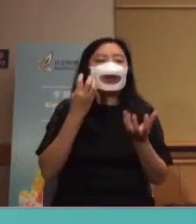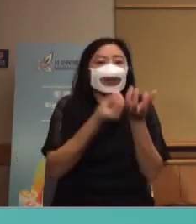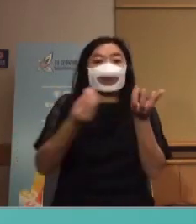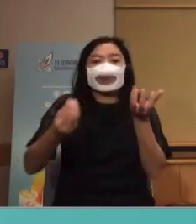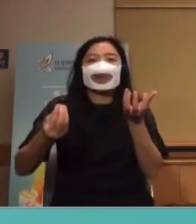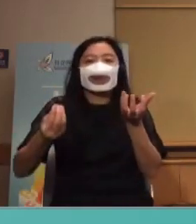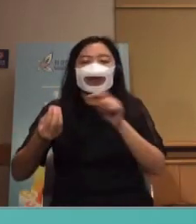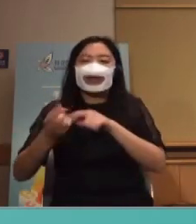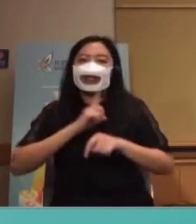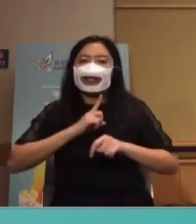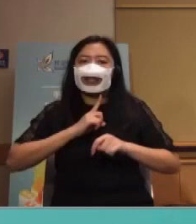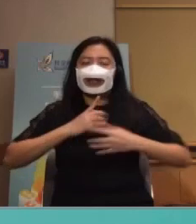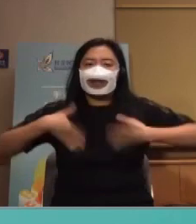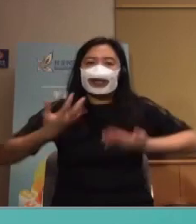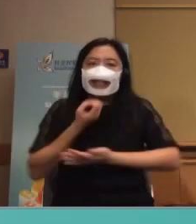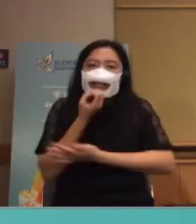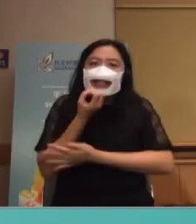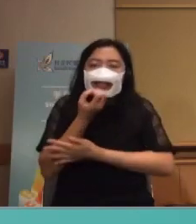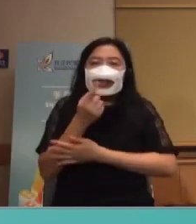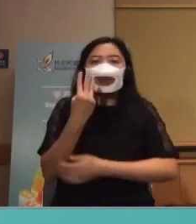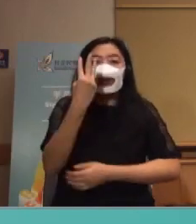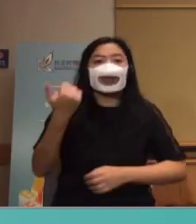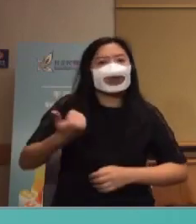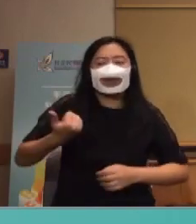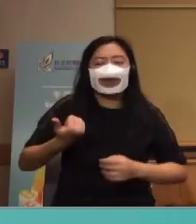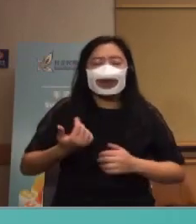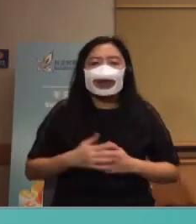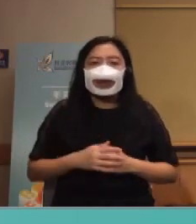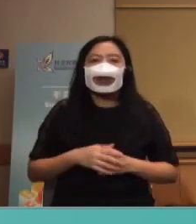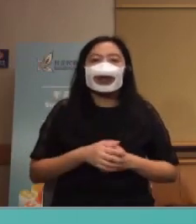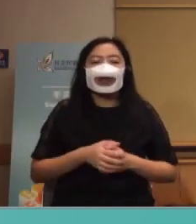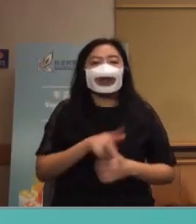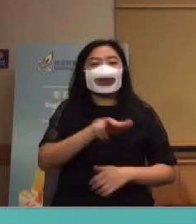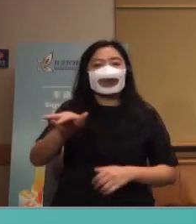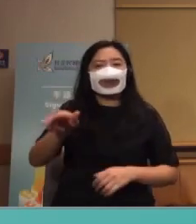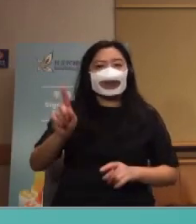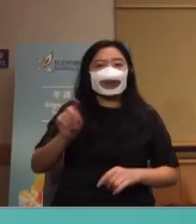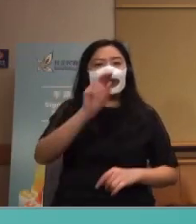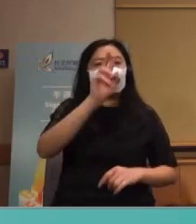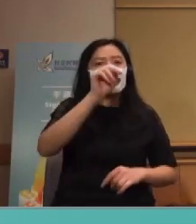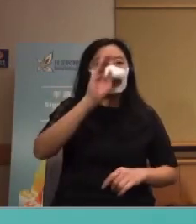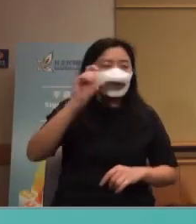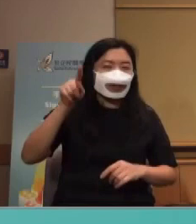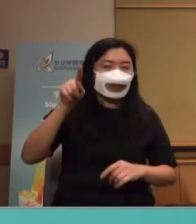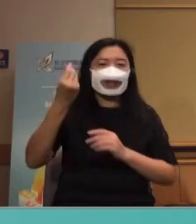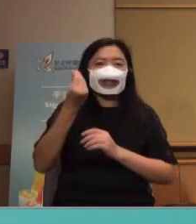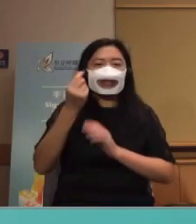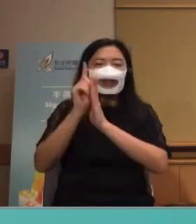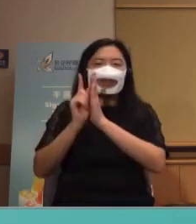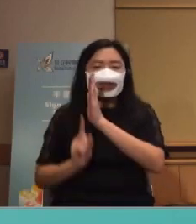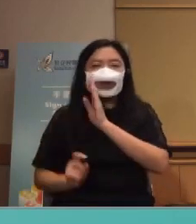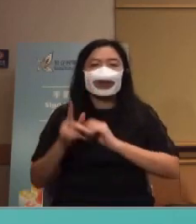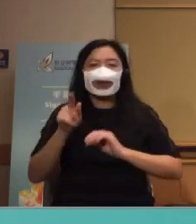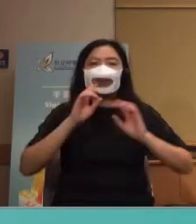FTX issues, all the NFT like full price drops, you see a lot of community or NFT project, like they have a lot of following on Discord,